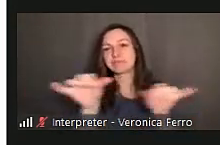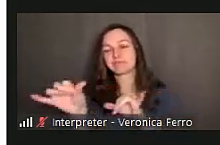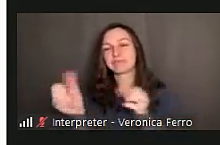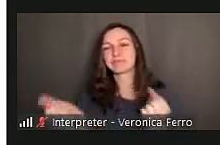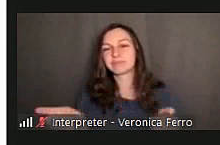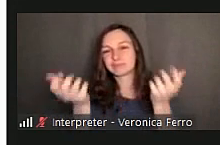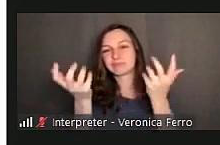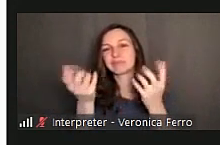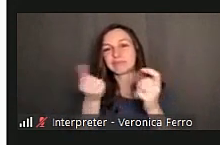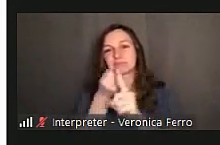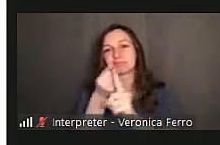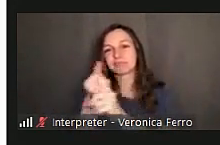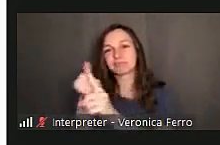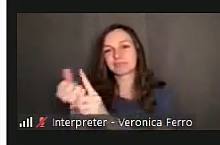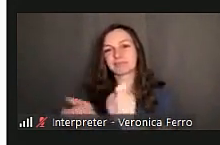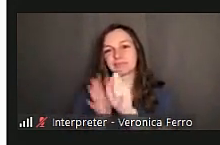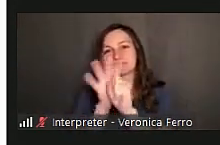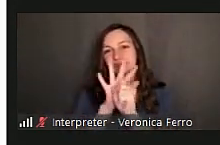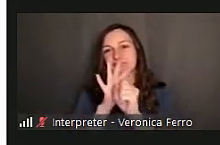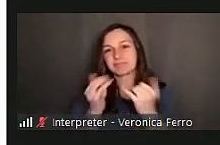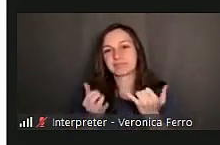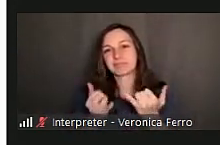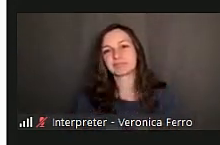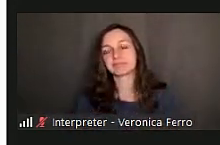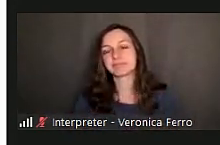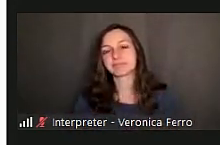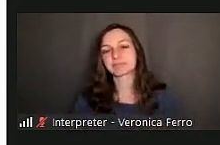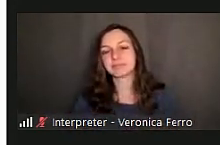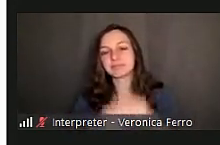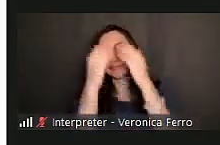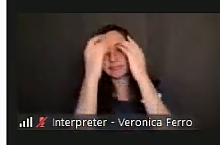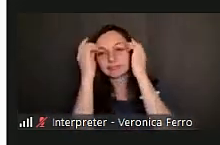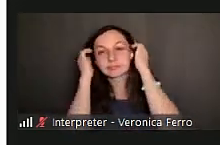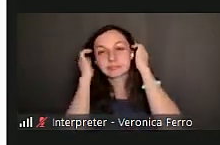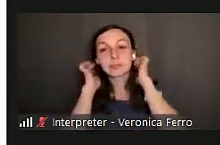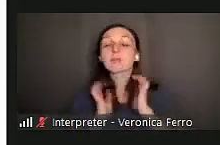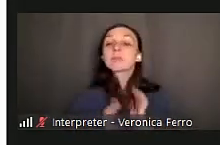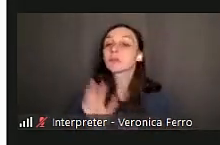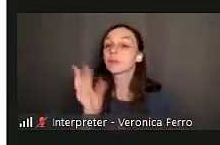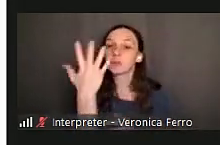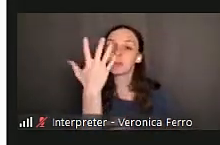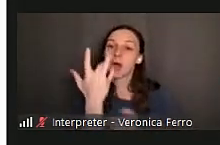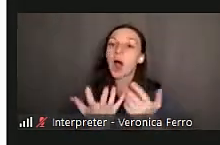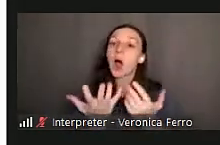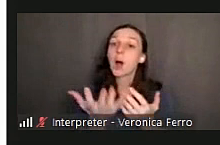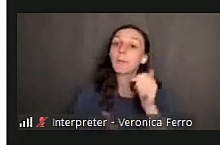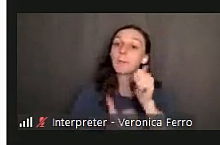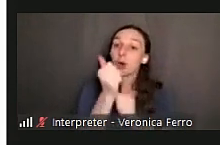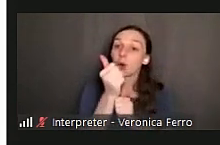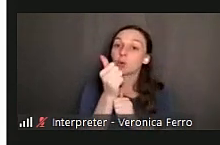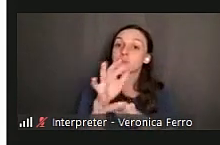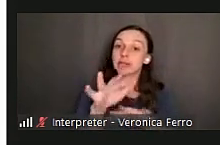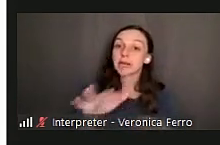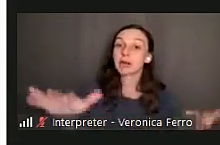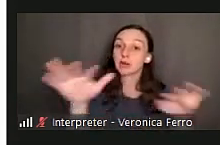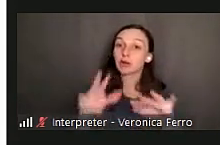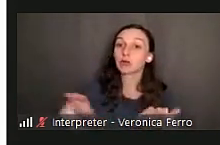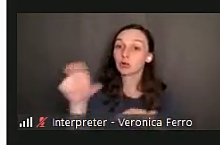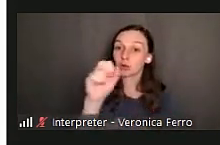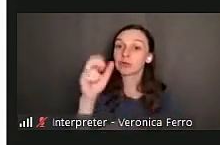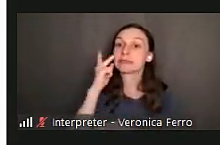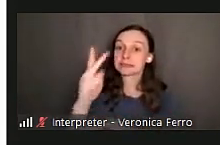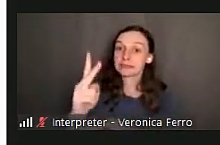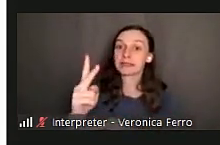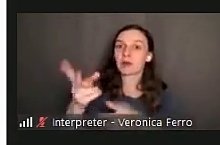to the US rates. Again, because most areas of the US are seeing rates declining faster than what we're seeing here in